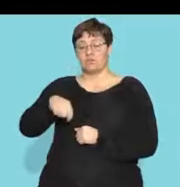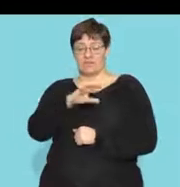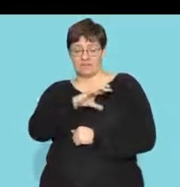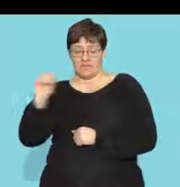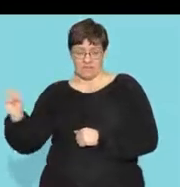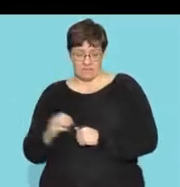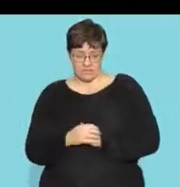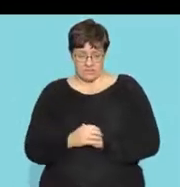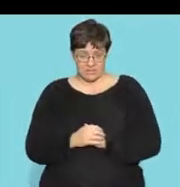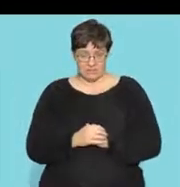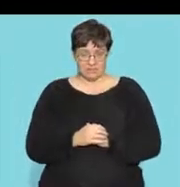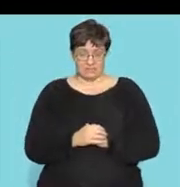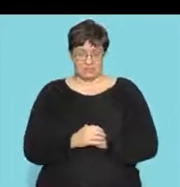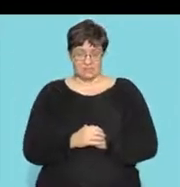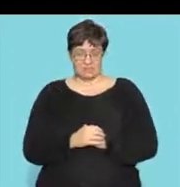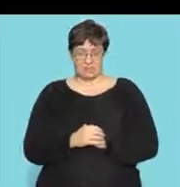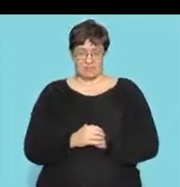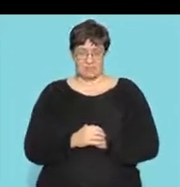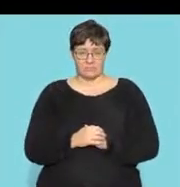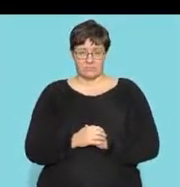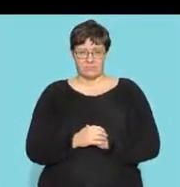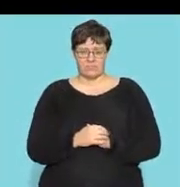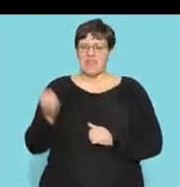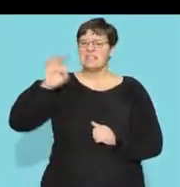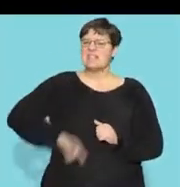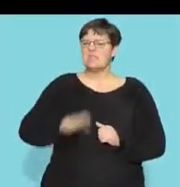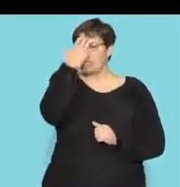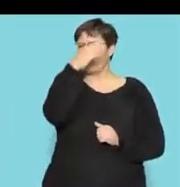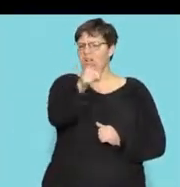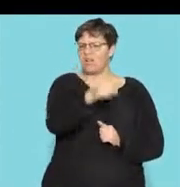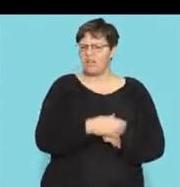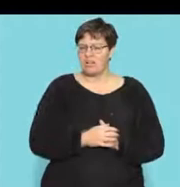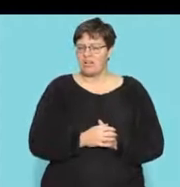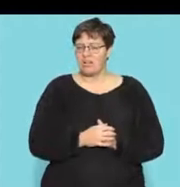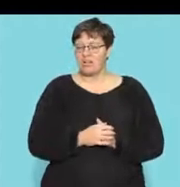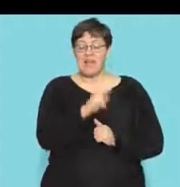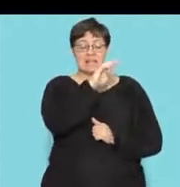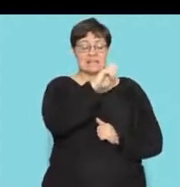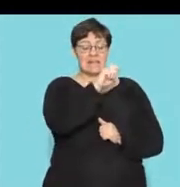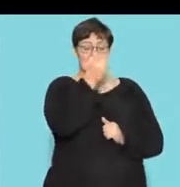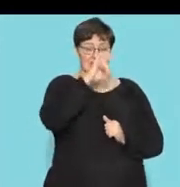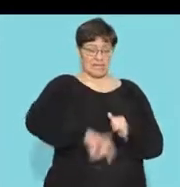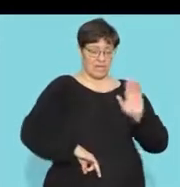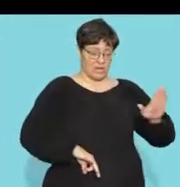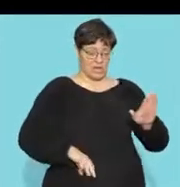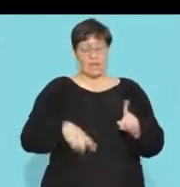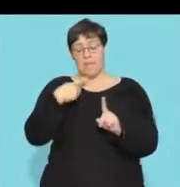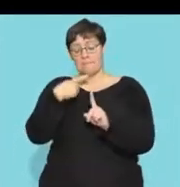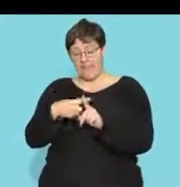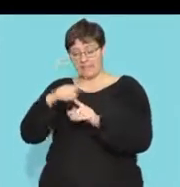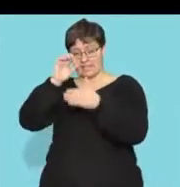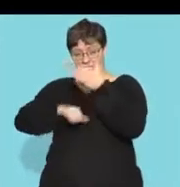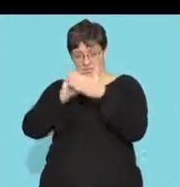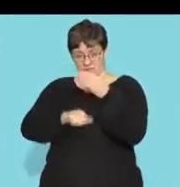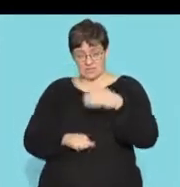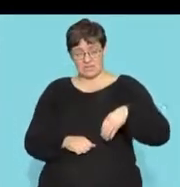14,500. Now, what do we know from salaries? Net salary plus deductions gives me